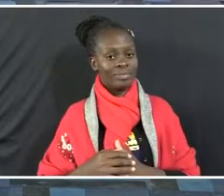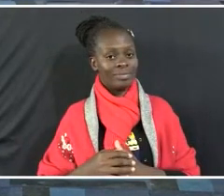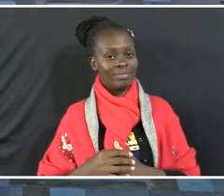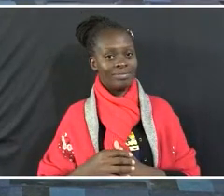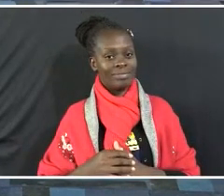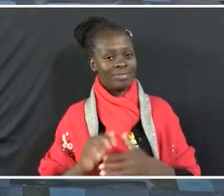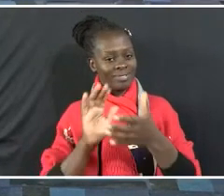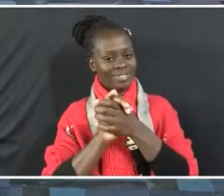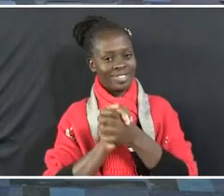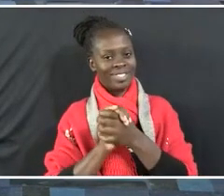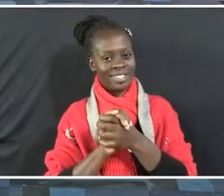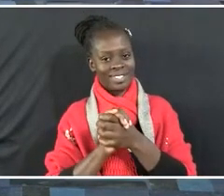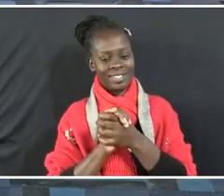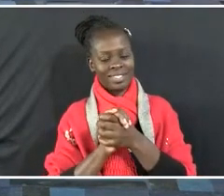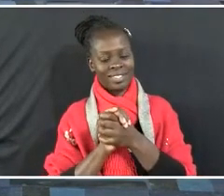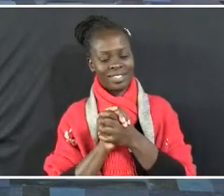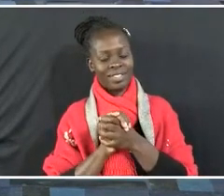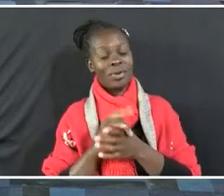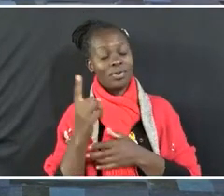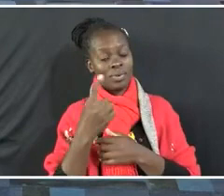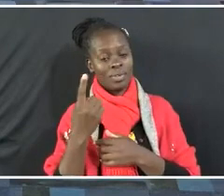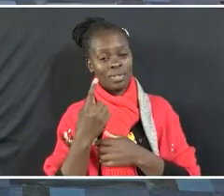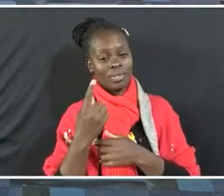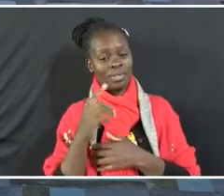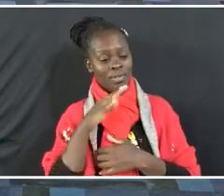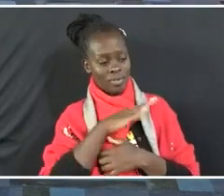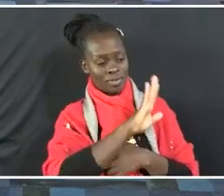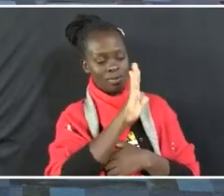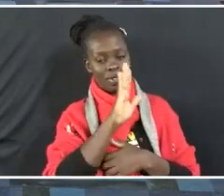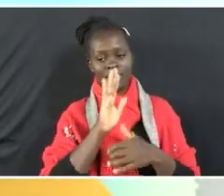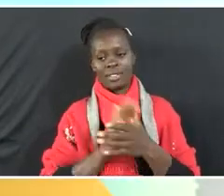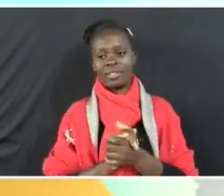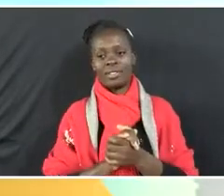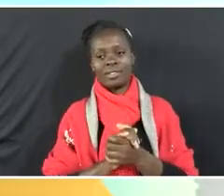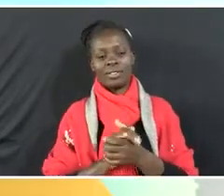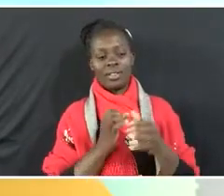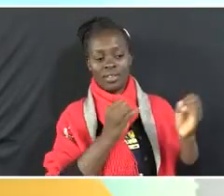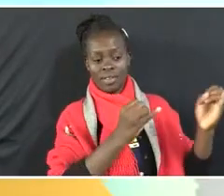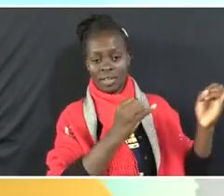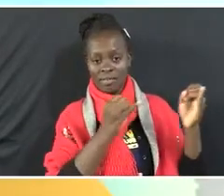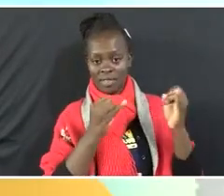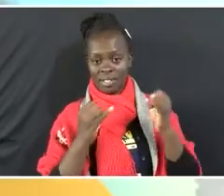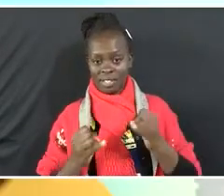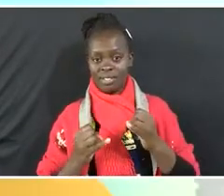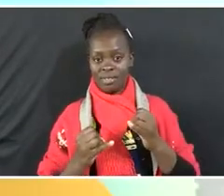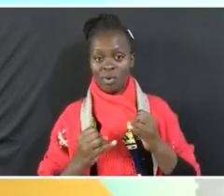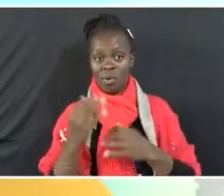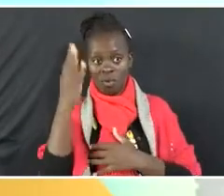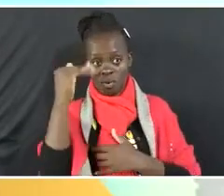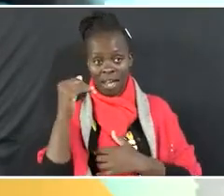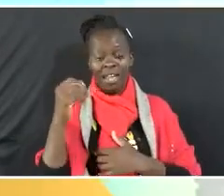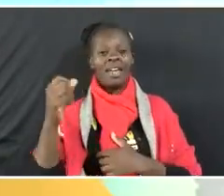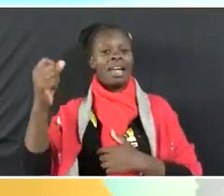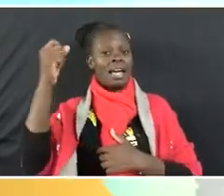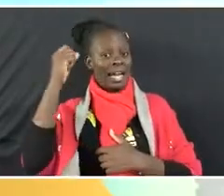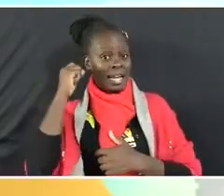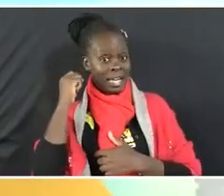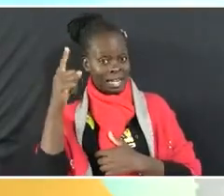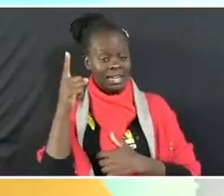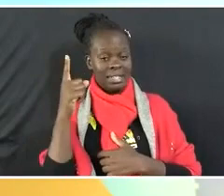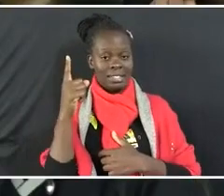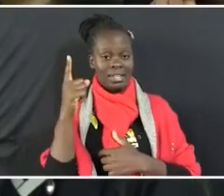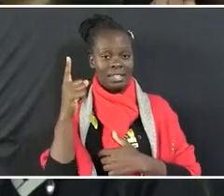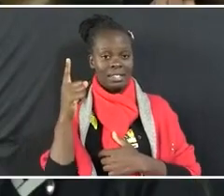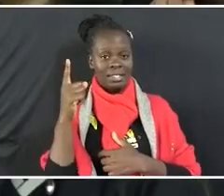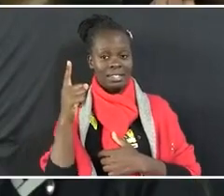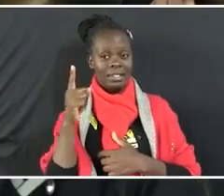just visitors. We don't know this message. It's for you. In fact, we invited you strategically. It was strategic.